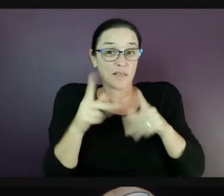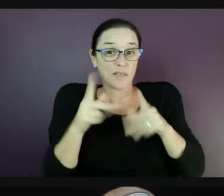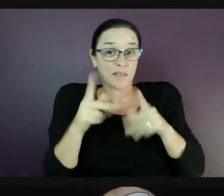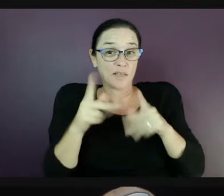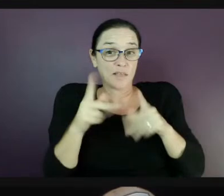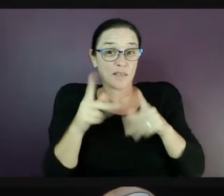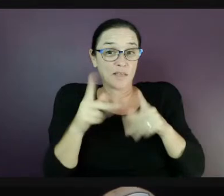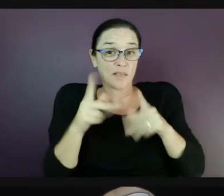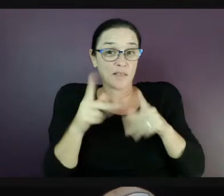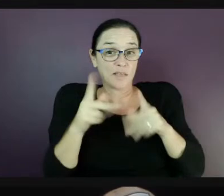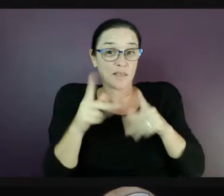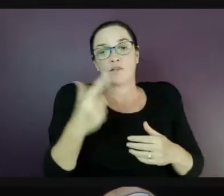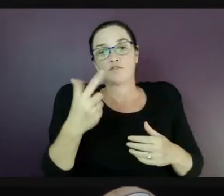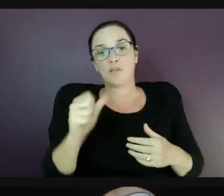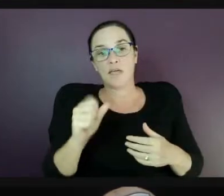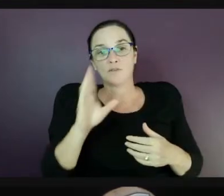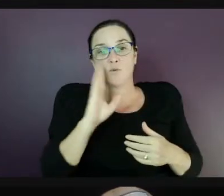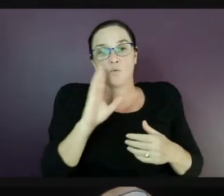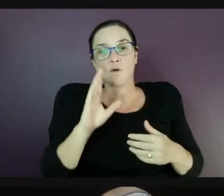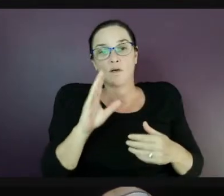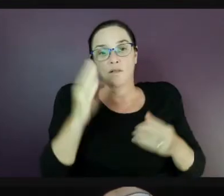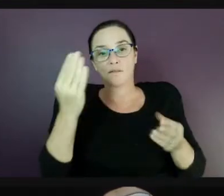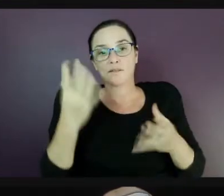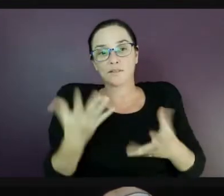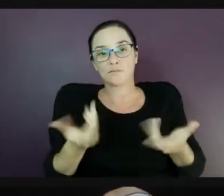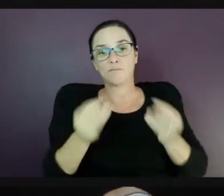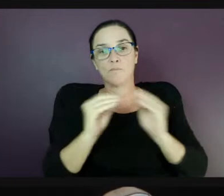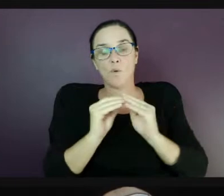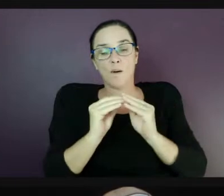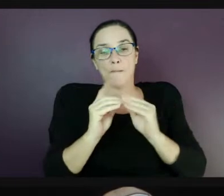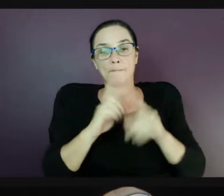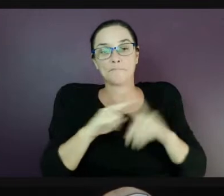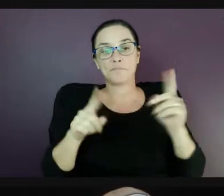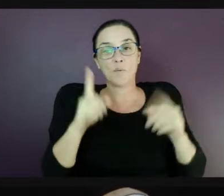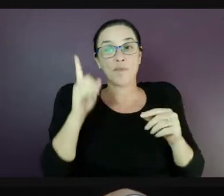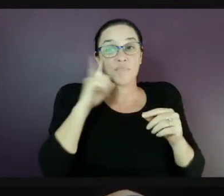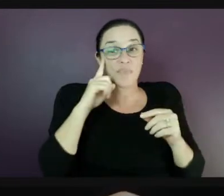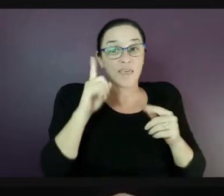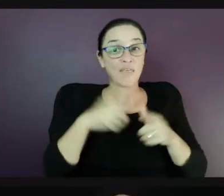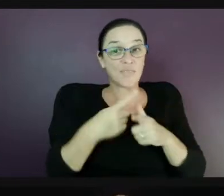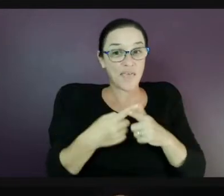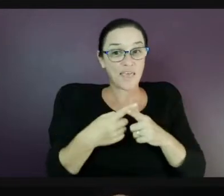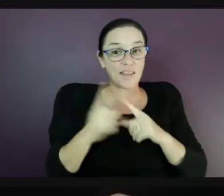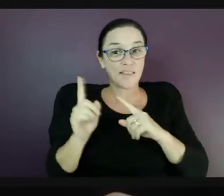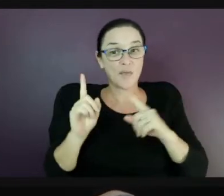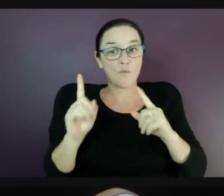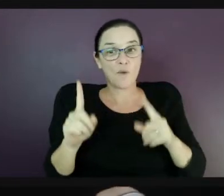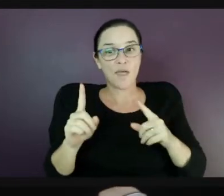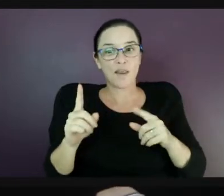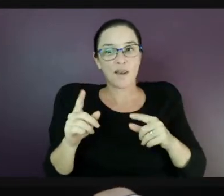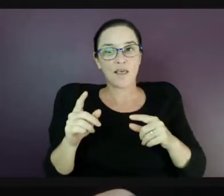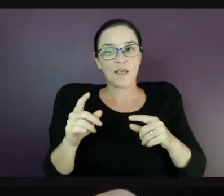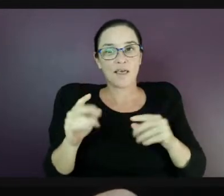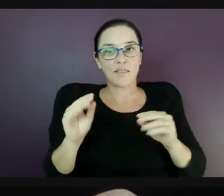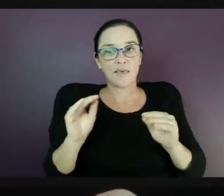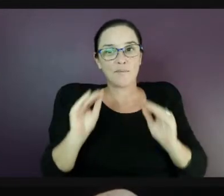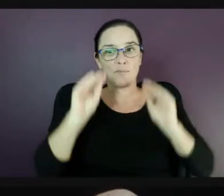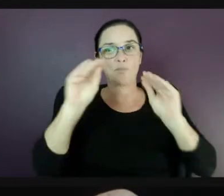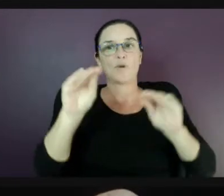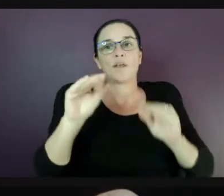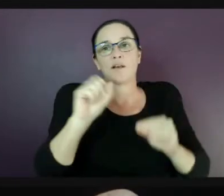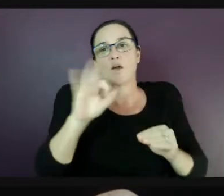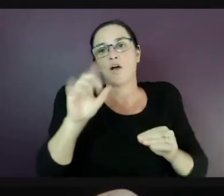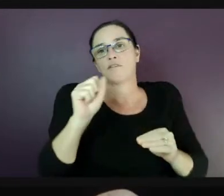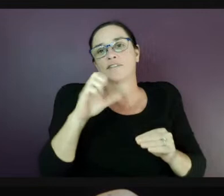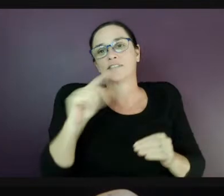more about that, right? But I think we think that they actually then came and put in this offset for the data just to